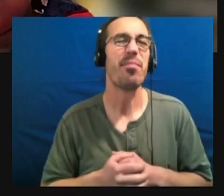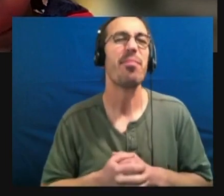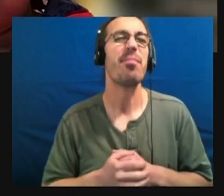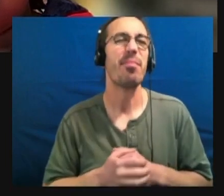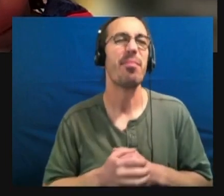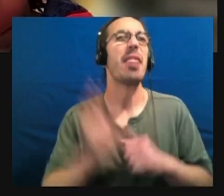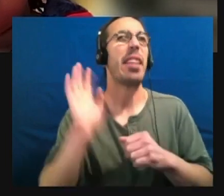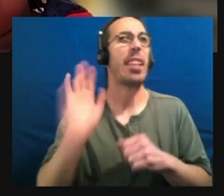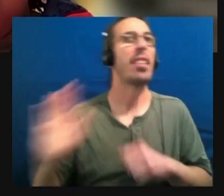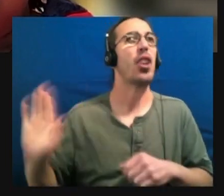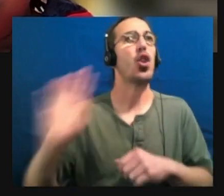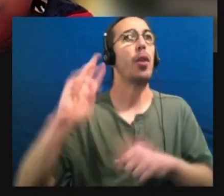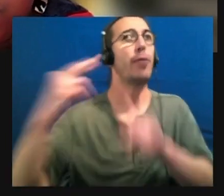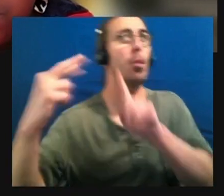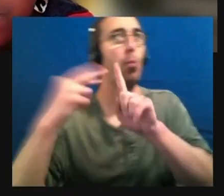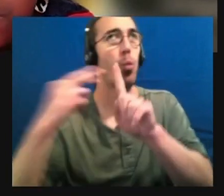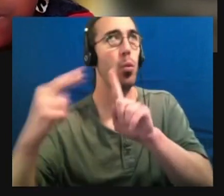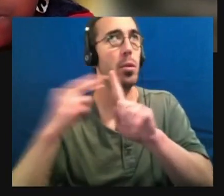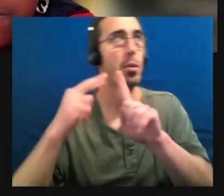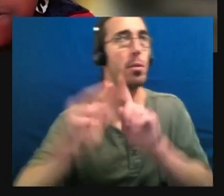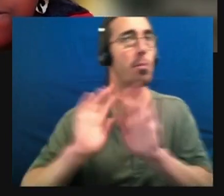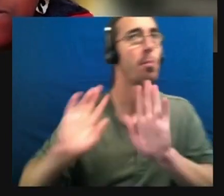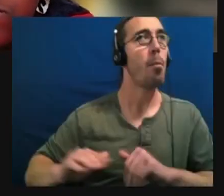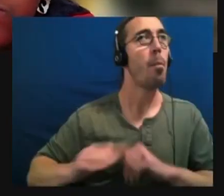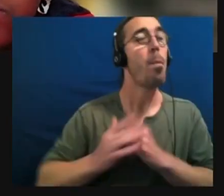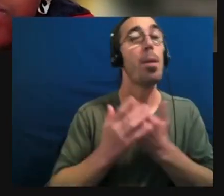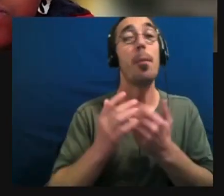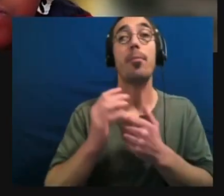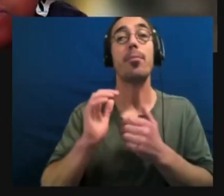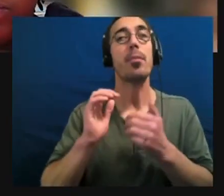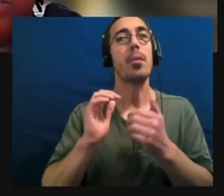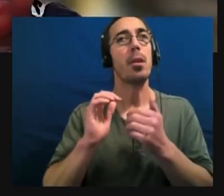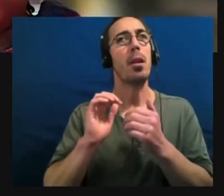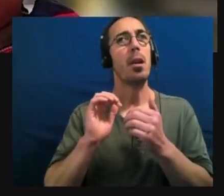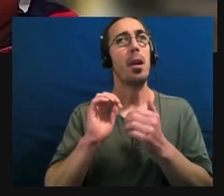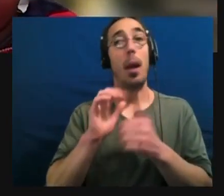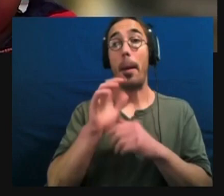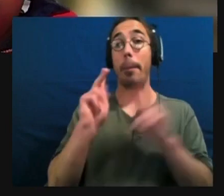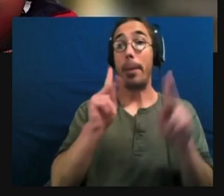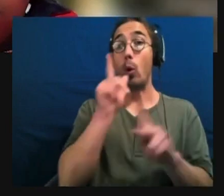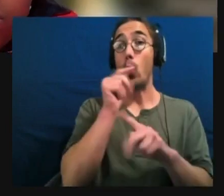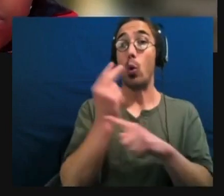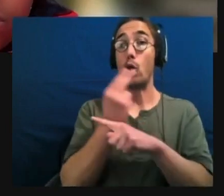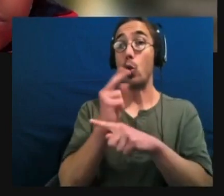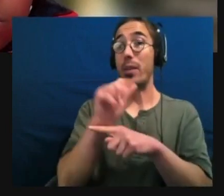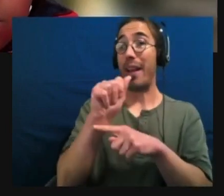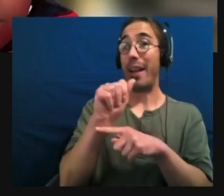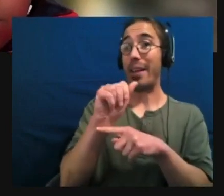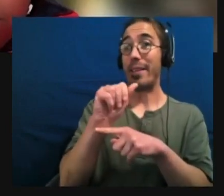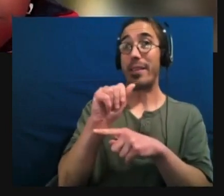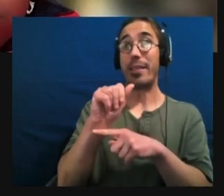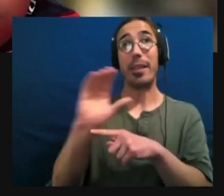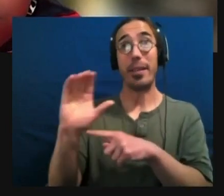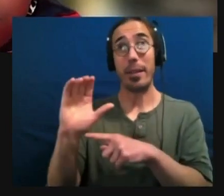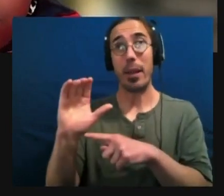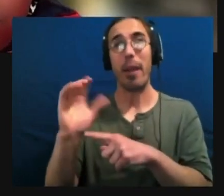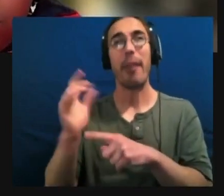Question, what can we do to help those who use AAC feel more comfortable communicating with us?